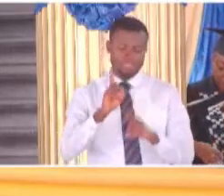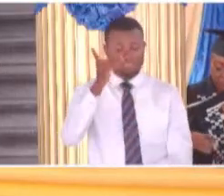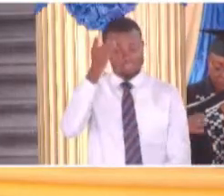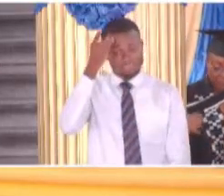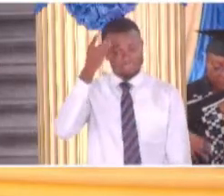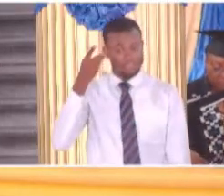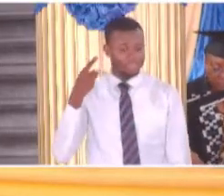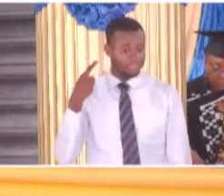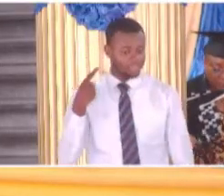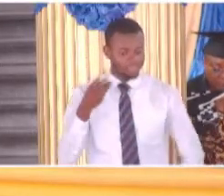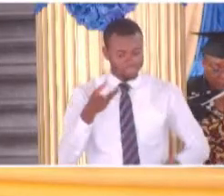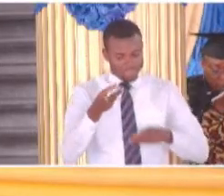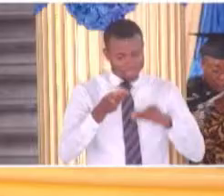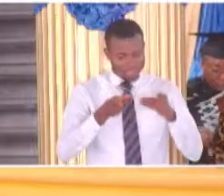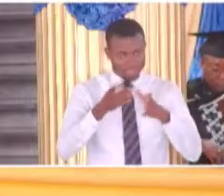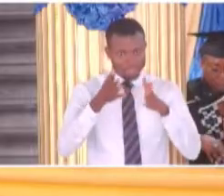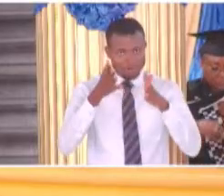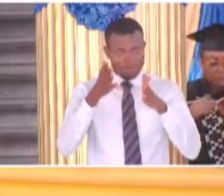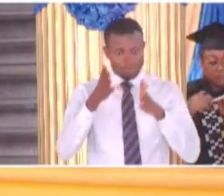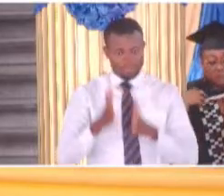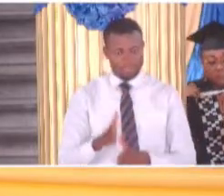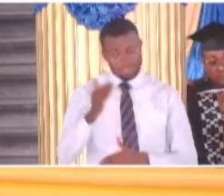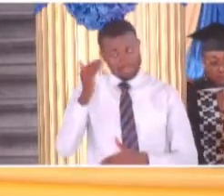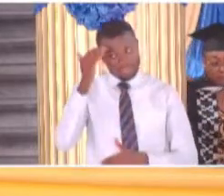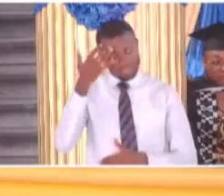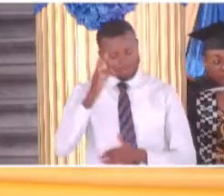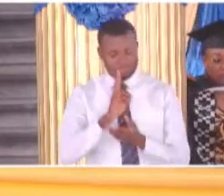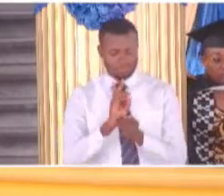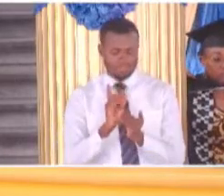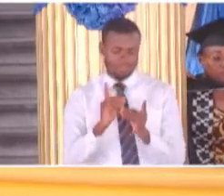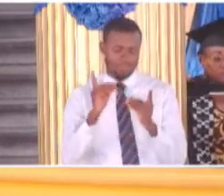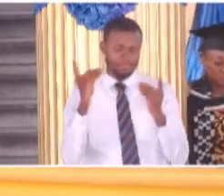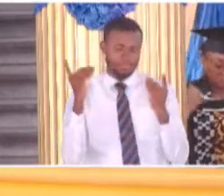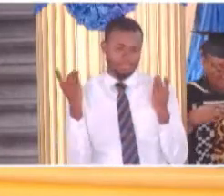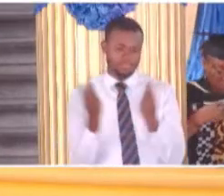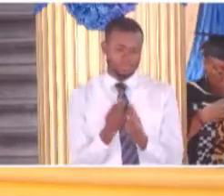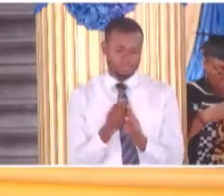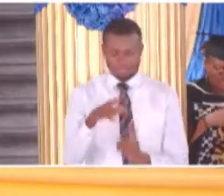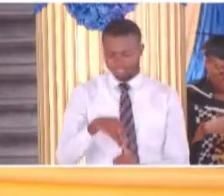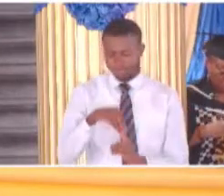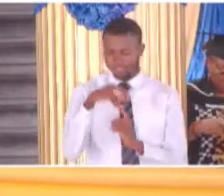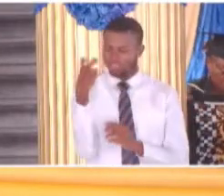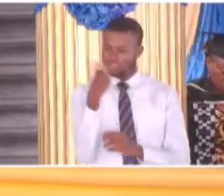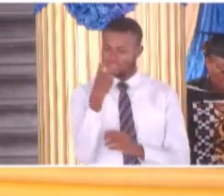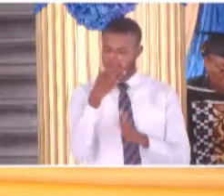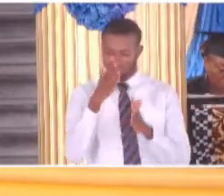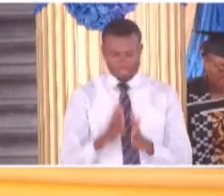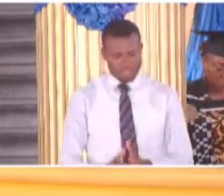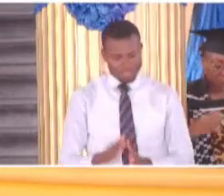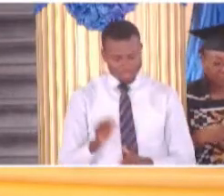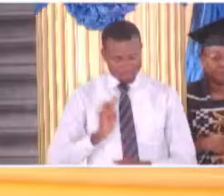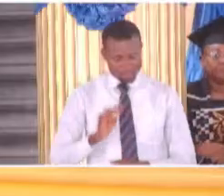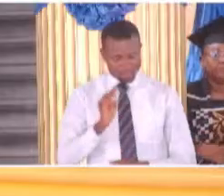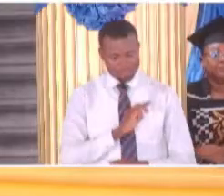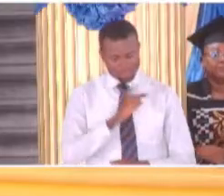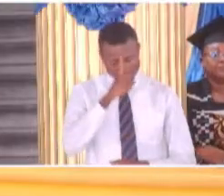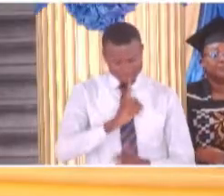Deans, Directors, Heads of Departments, Guest Speaker, members of